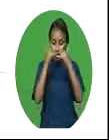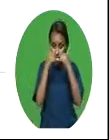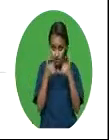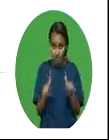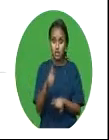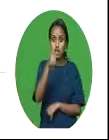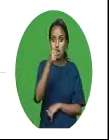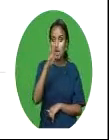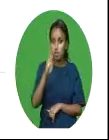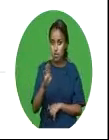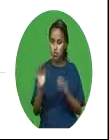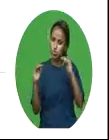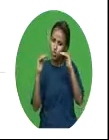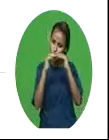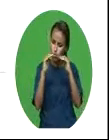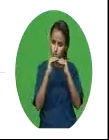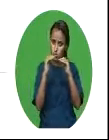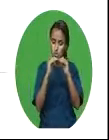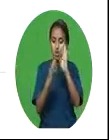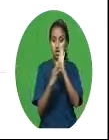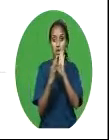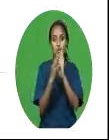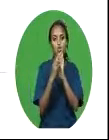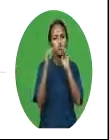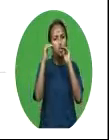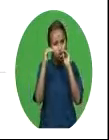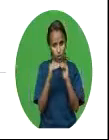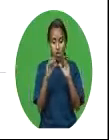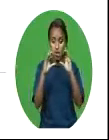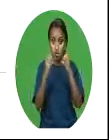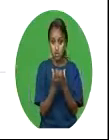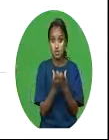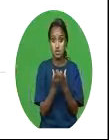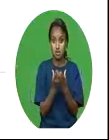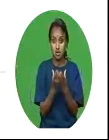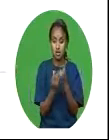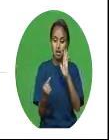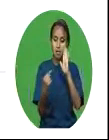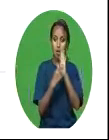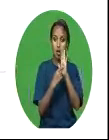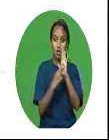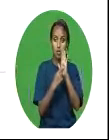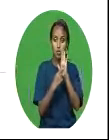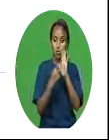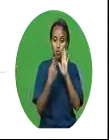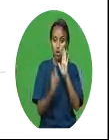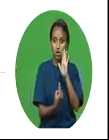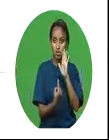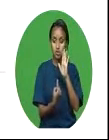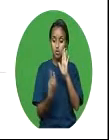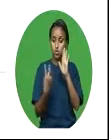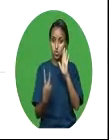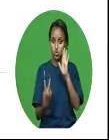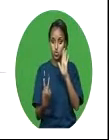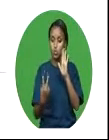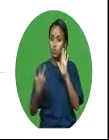Divide AB into the same number of equal parts and mark points 1,